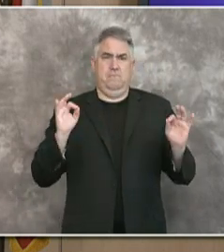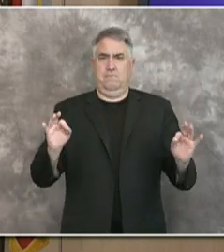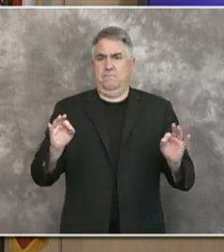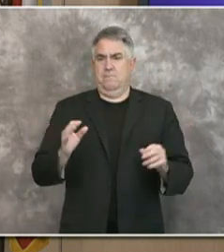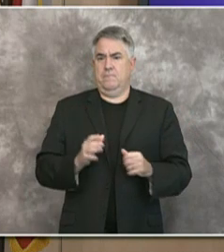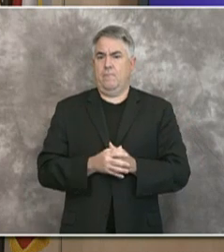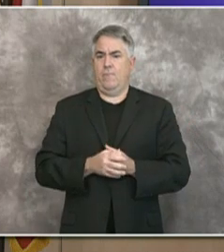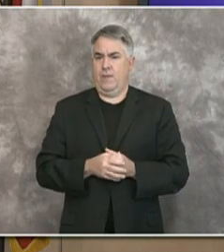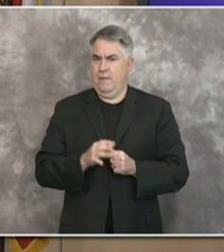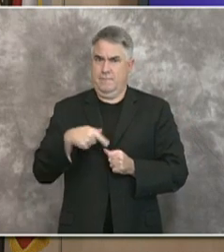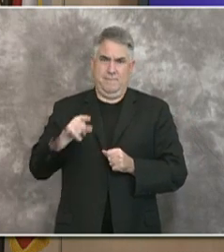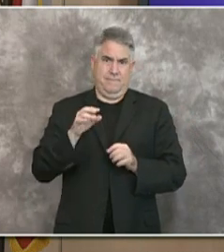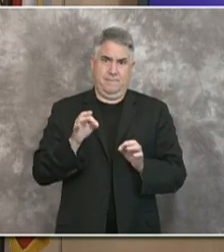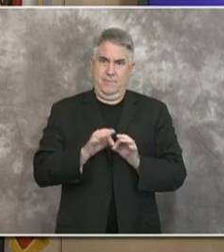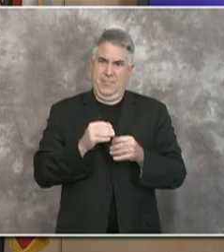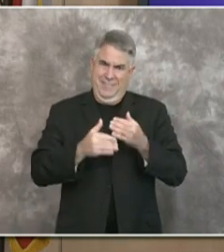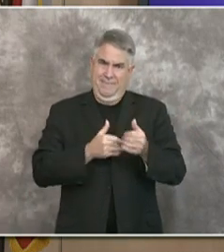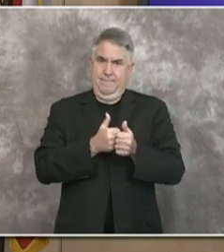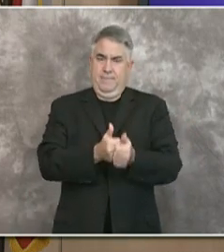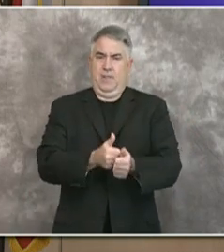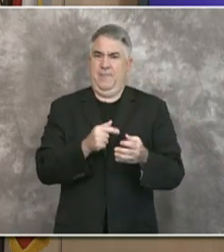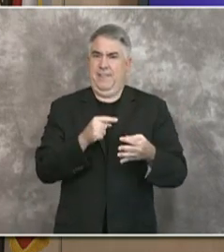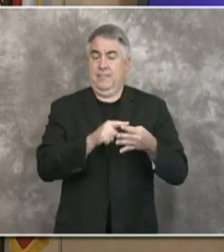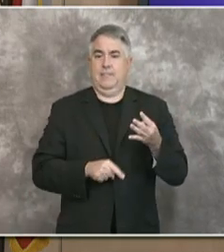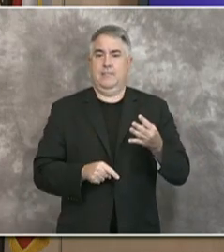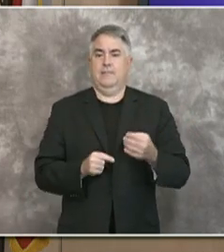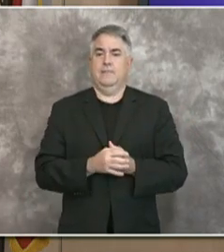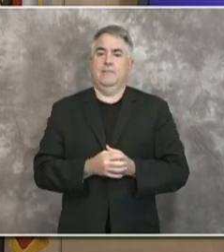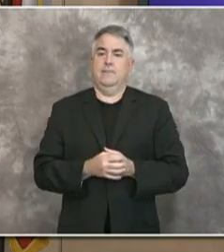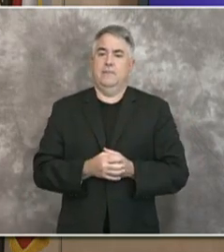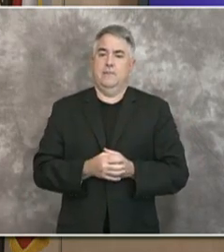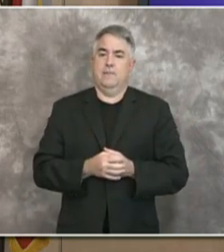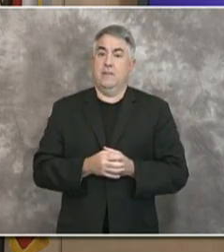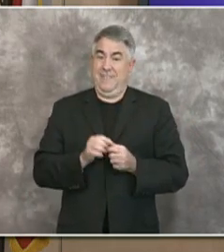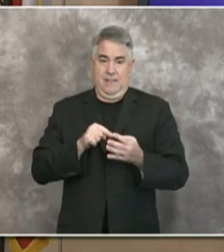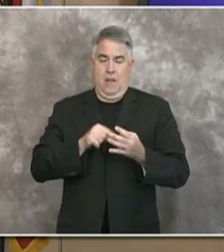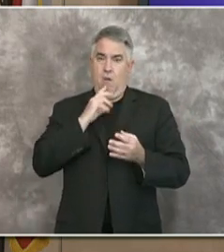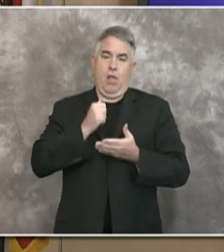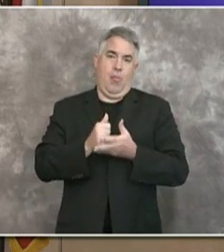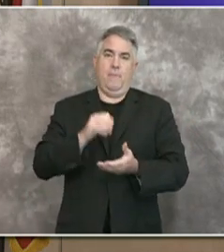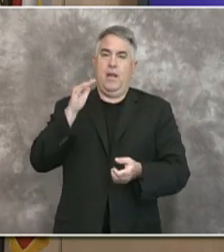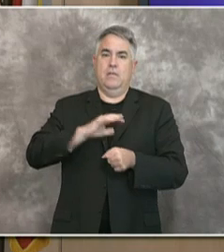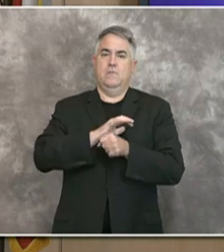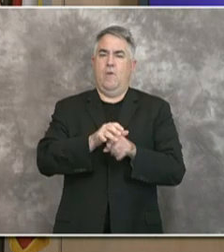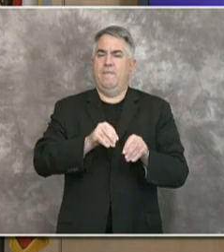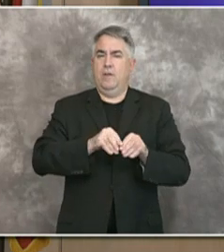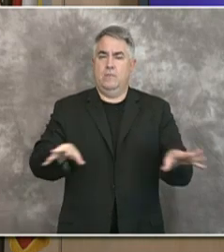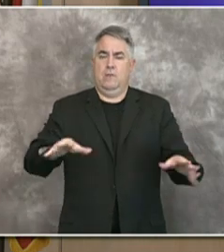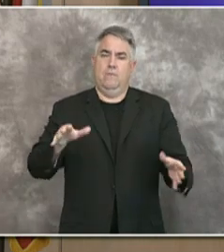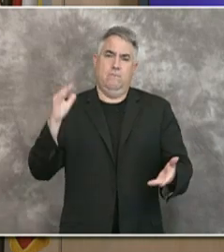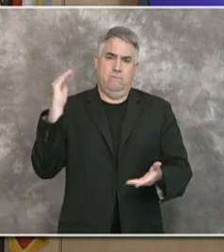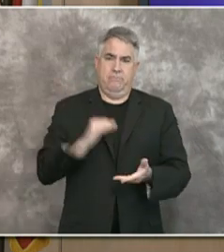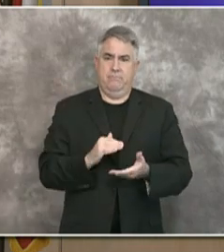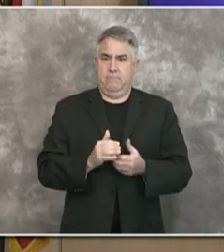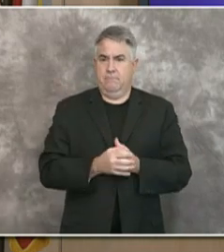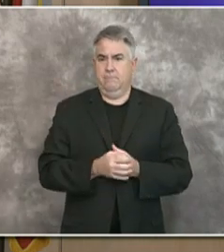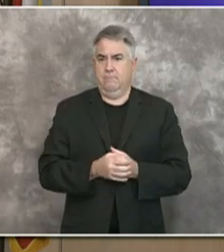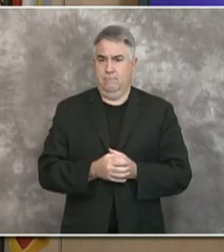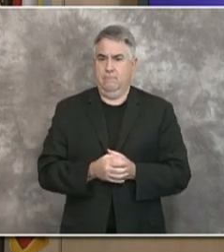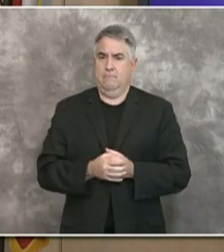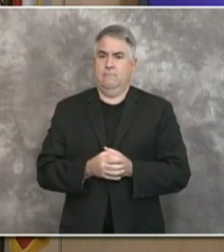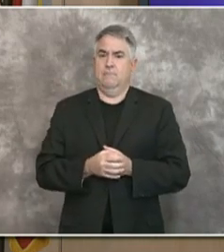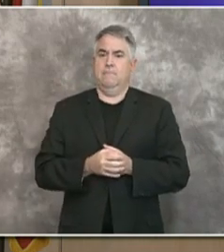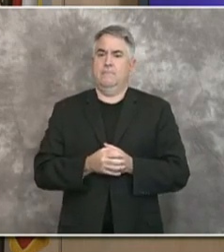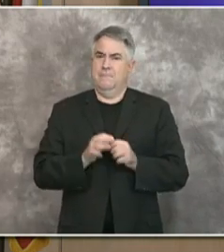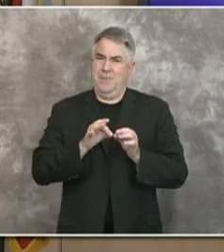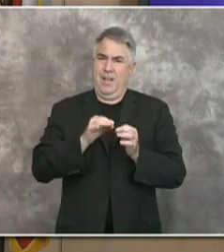best as possible as we move forward, because those are the things that mitigate risk. It's about limiting risk, limiting exposure, limiting